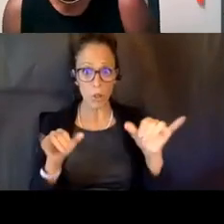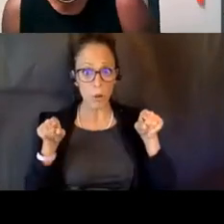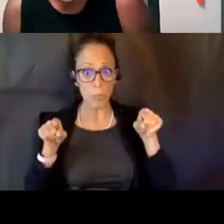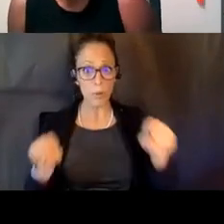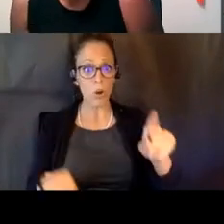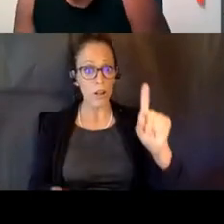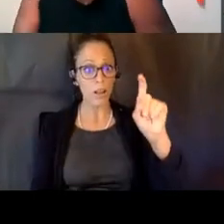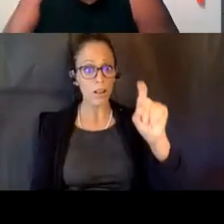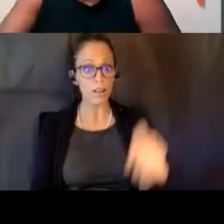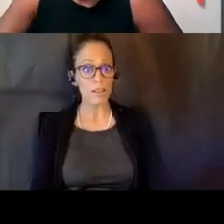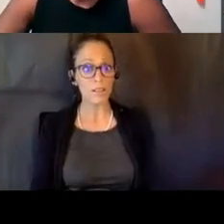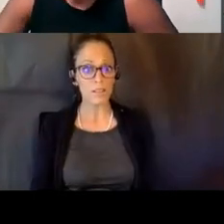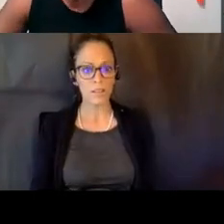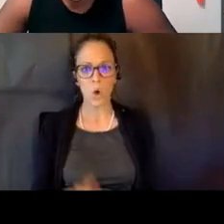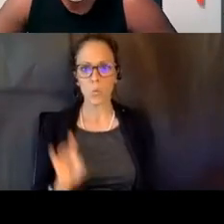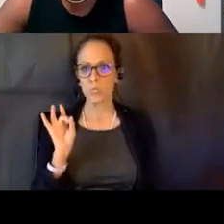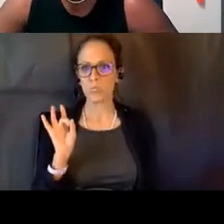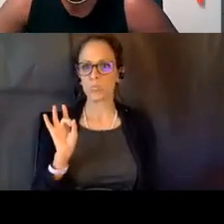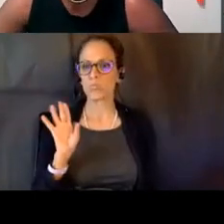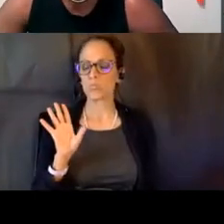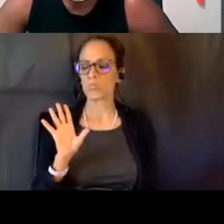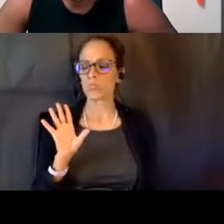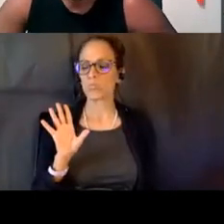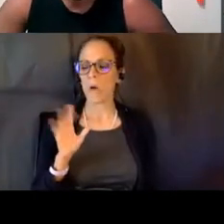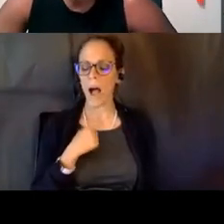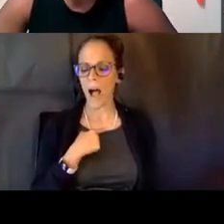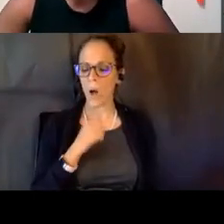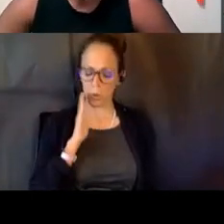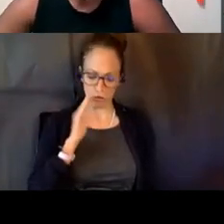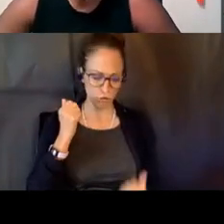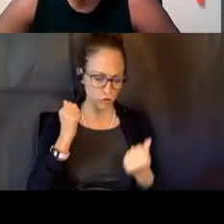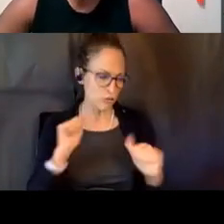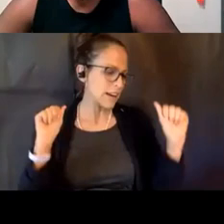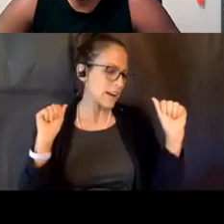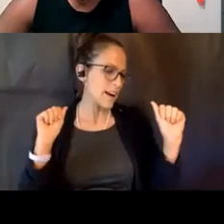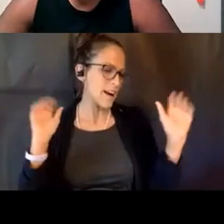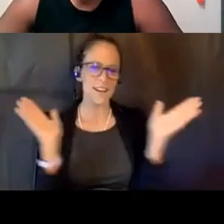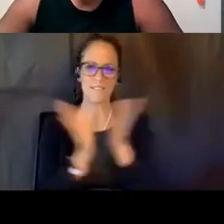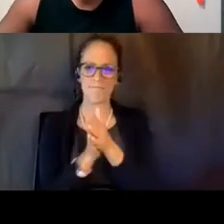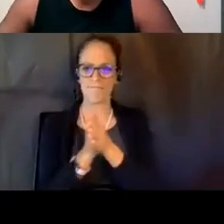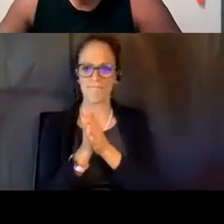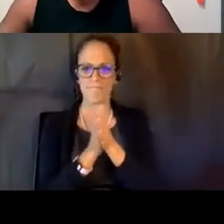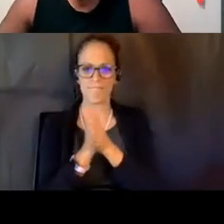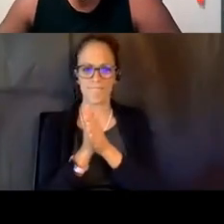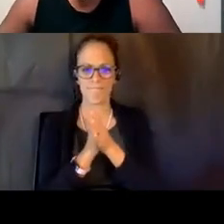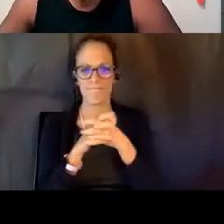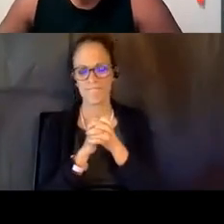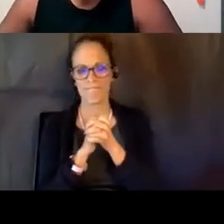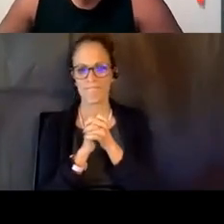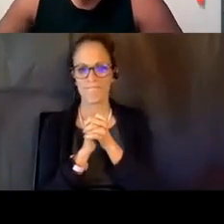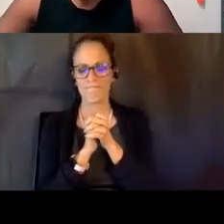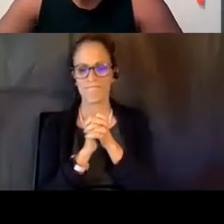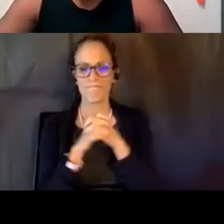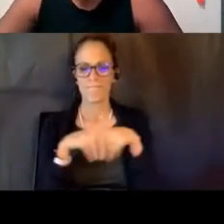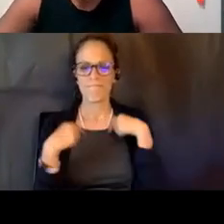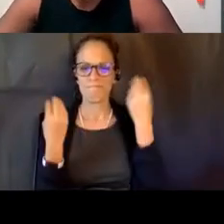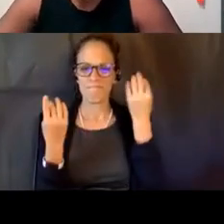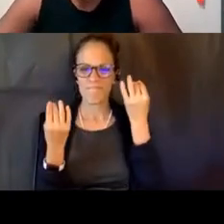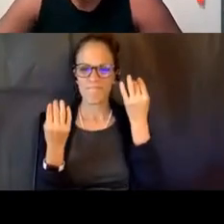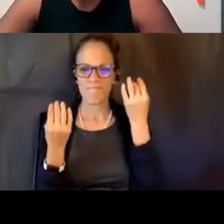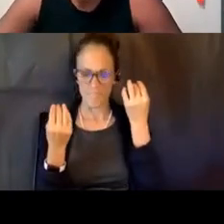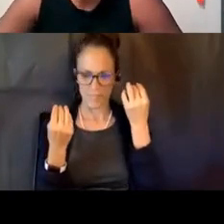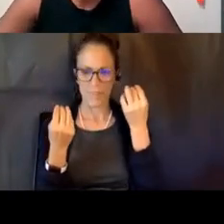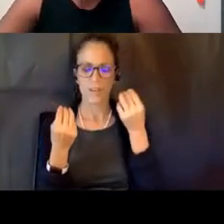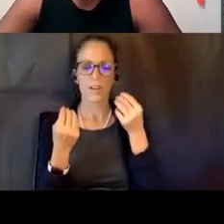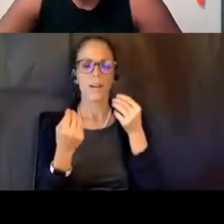insight on that. I can try. Yes, yes, yes. So I've been thinking a lot about the fugitive slave